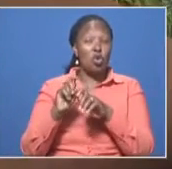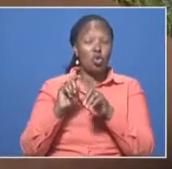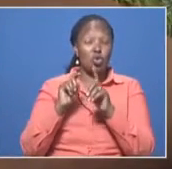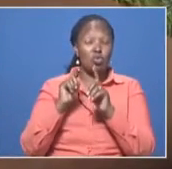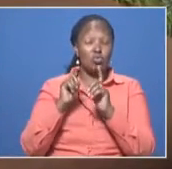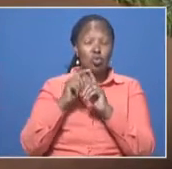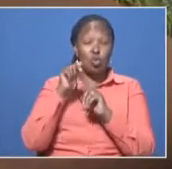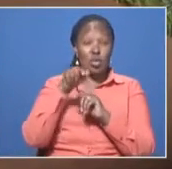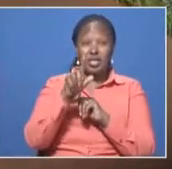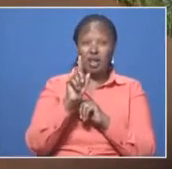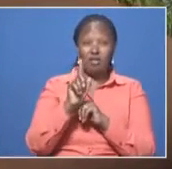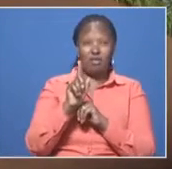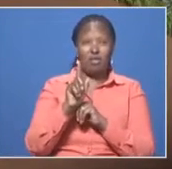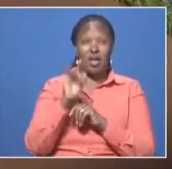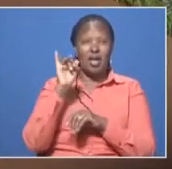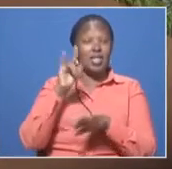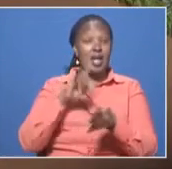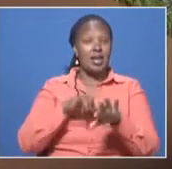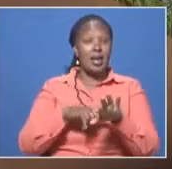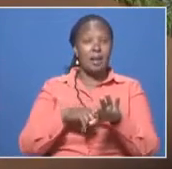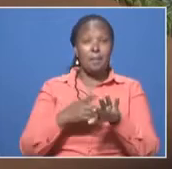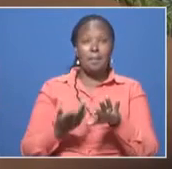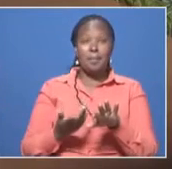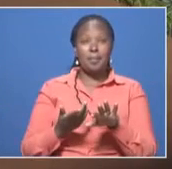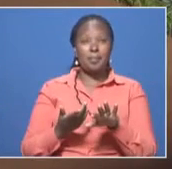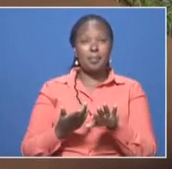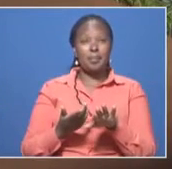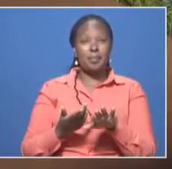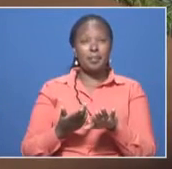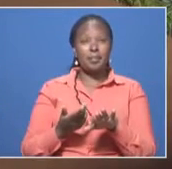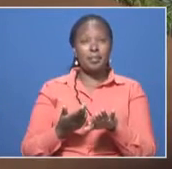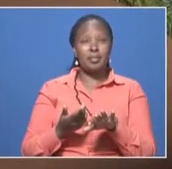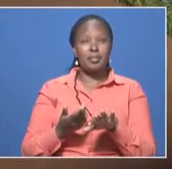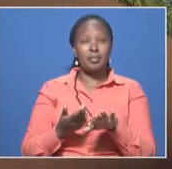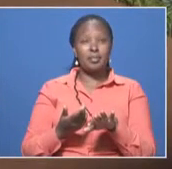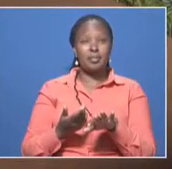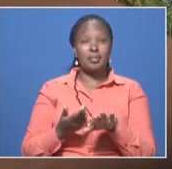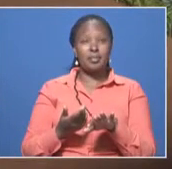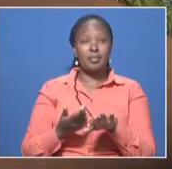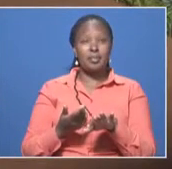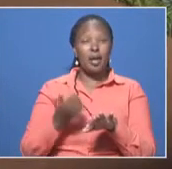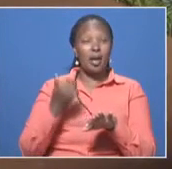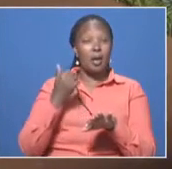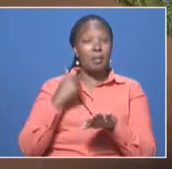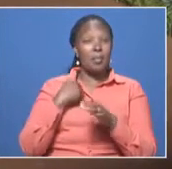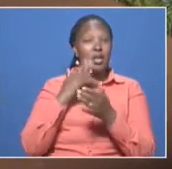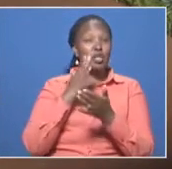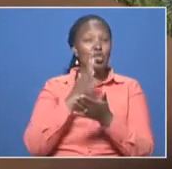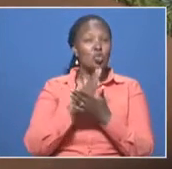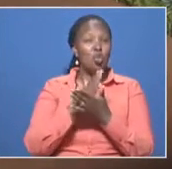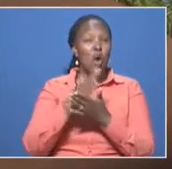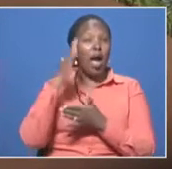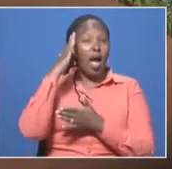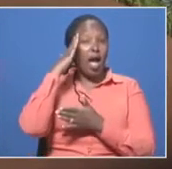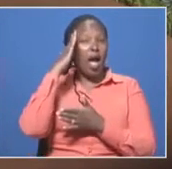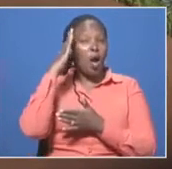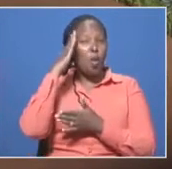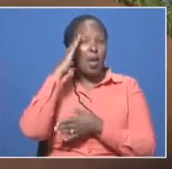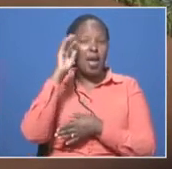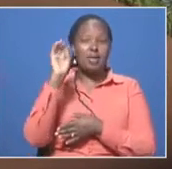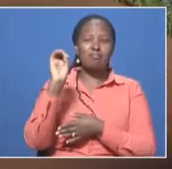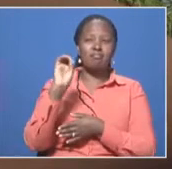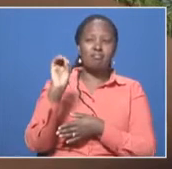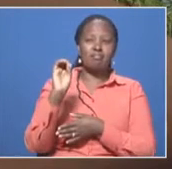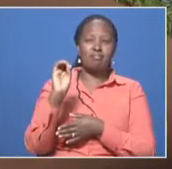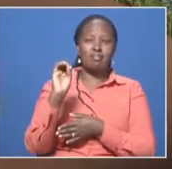you? Well, at that time, I was not really conscious because at